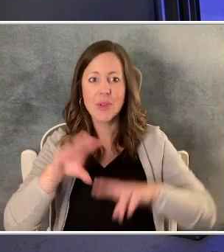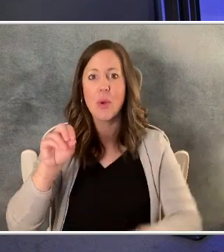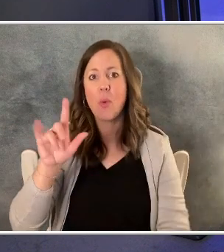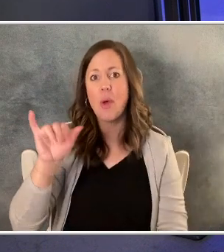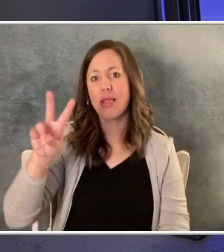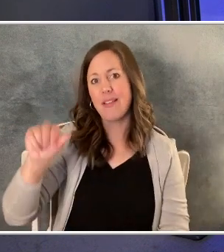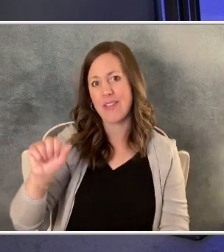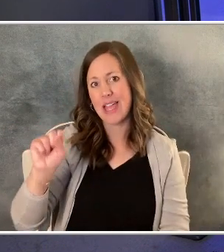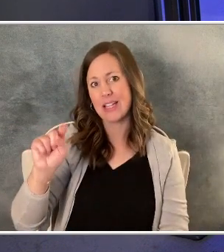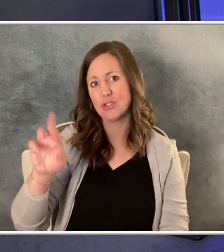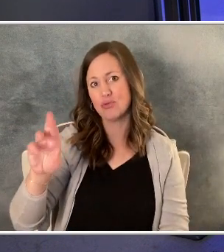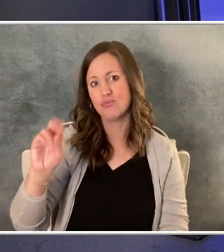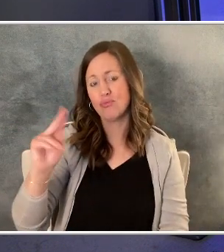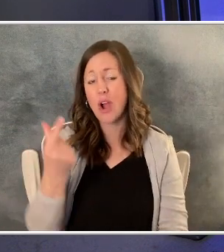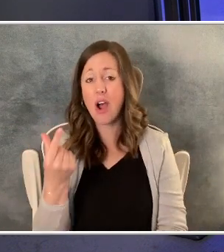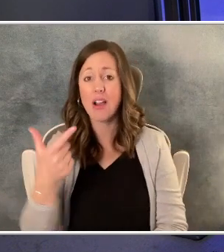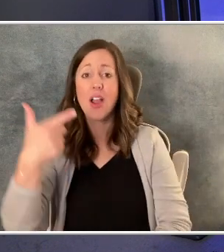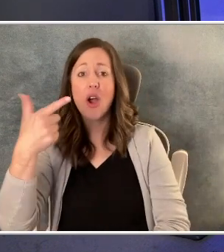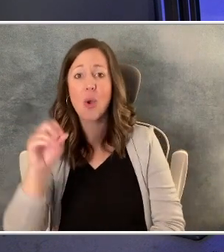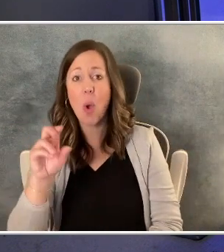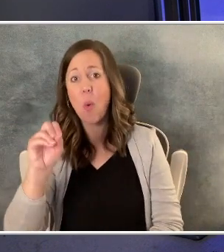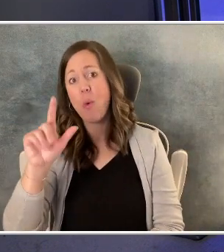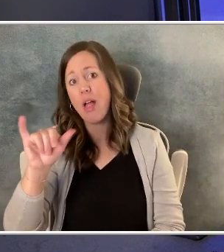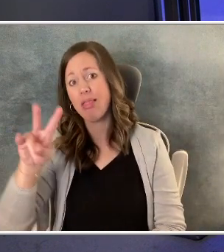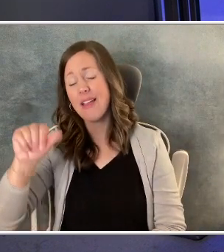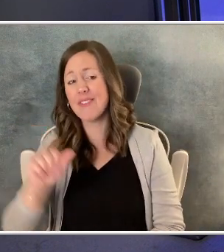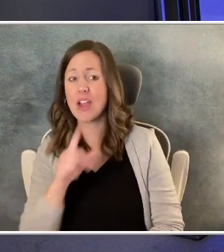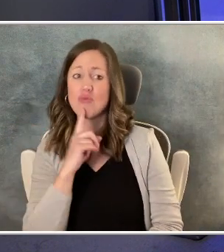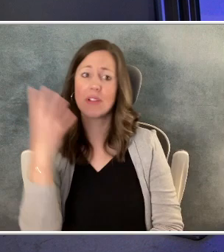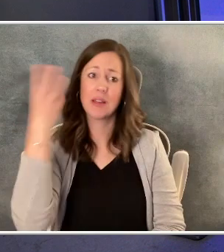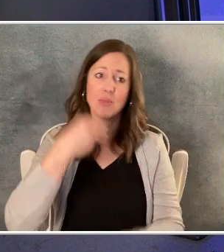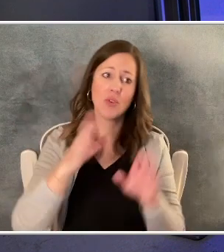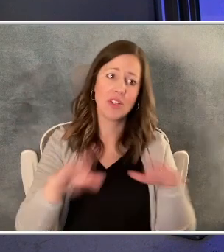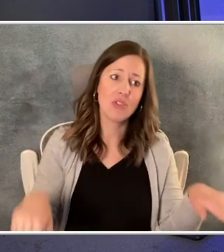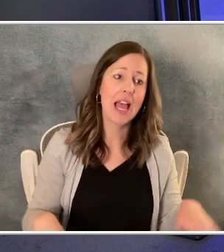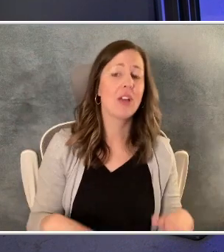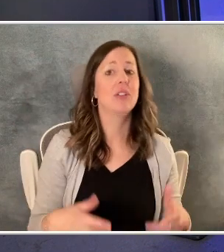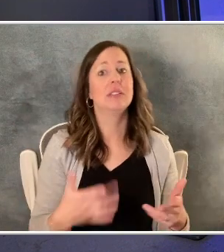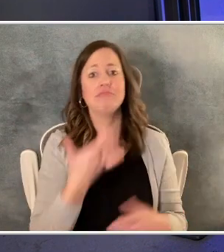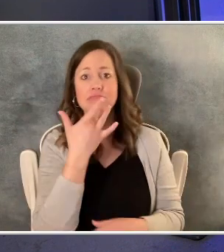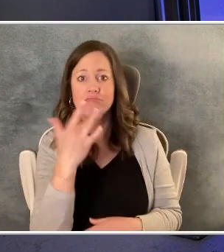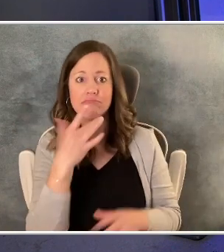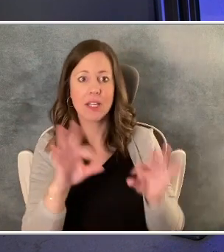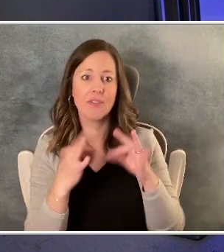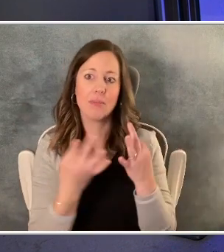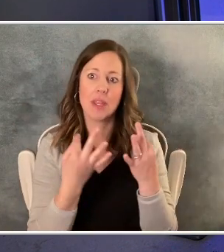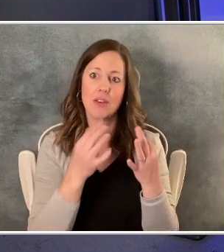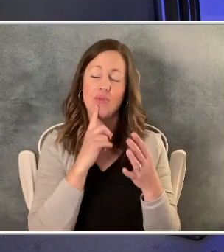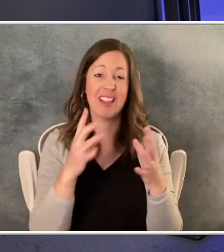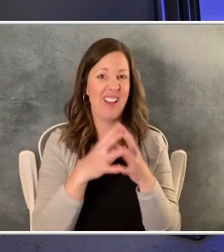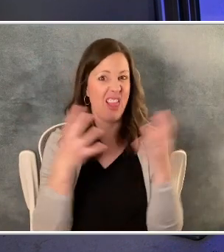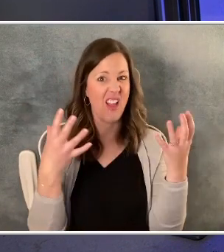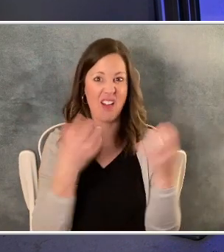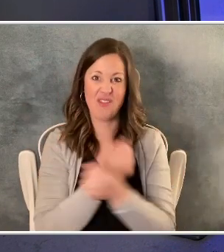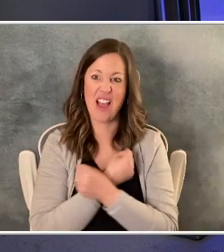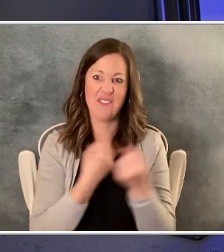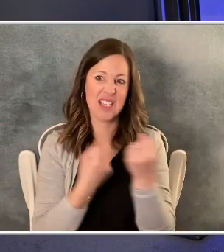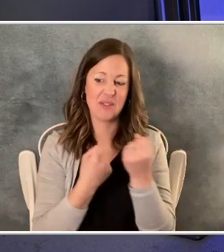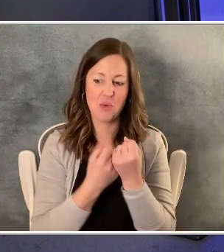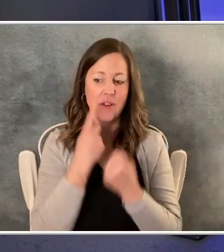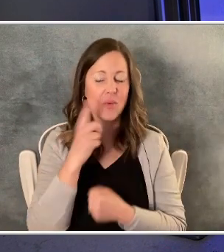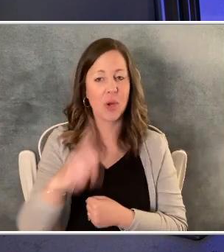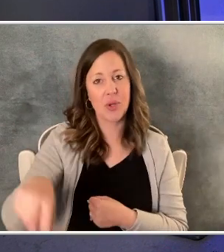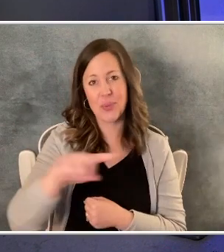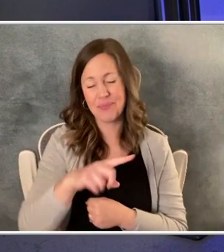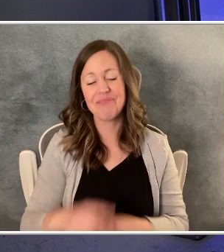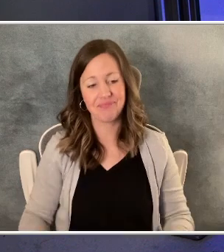Olivia. Best wishes to this family. What a beautiful child. So a lot of love and support surrounding you this morning, just for you sharing your story. And you